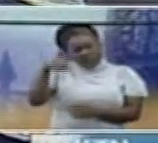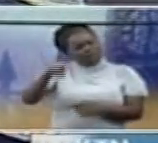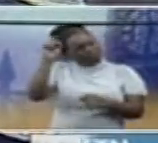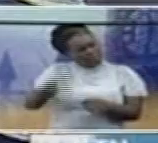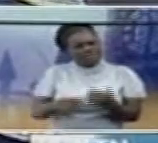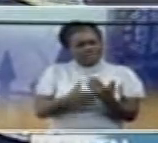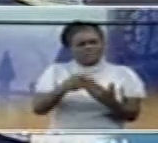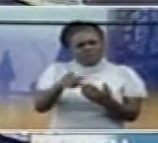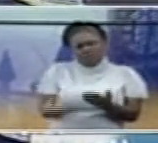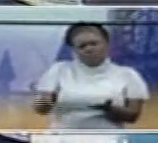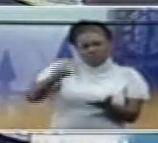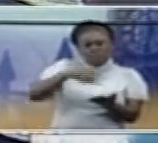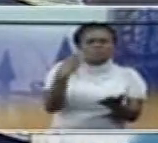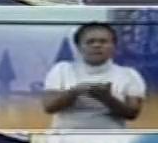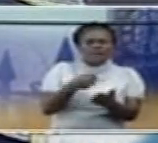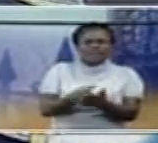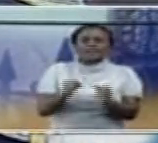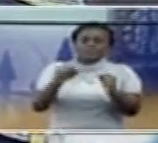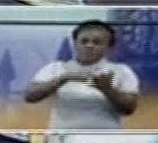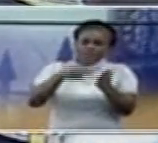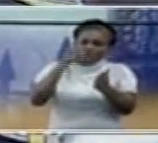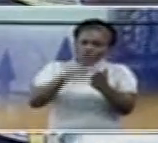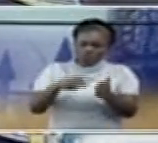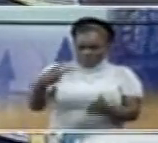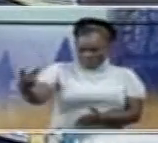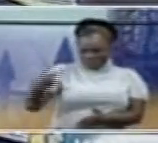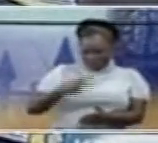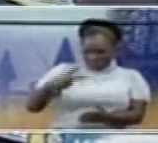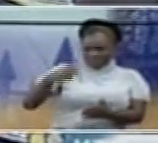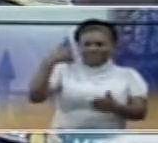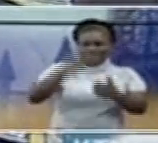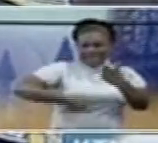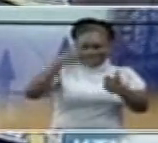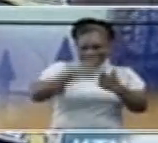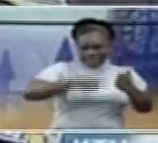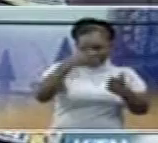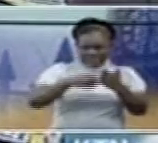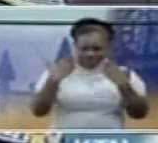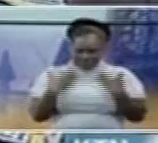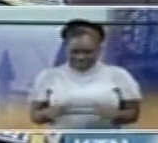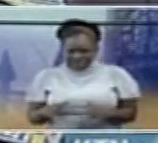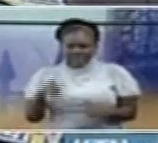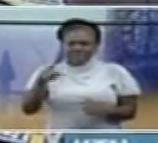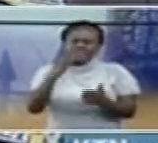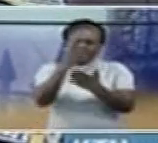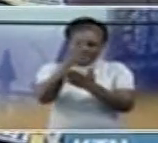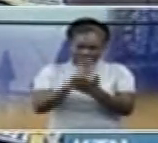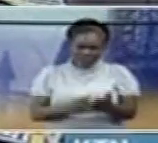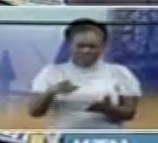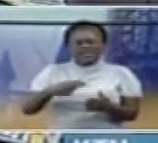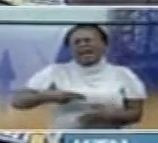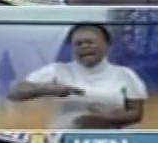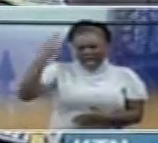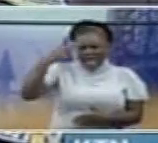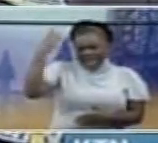this, and so they have to pour money in there. And what does that mean? You and I, taxes. So it's something that is a price that is too high